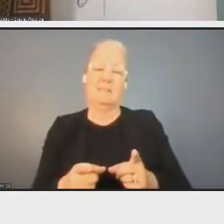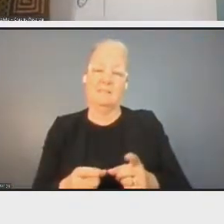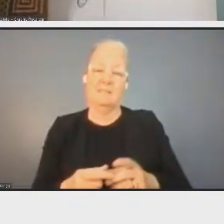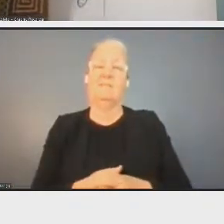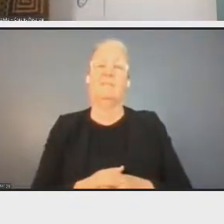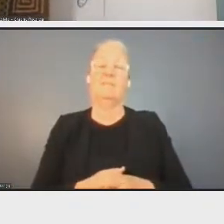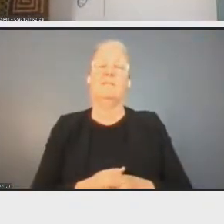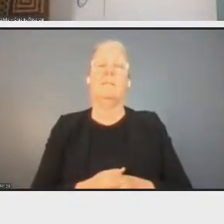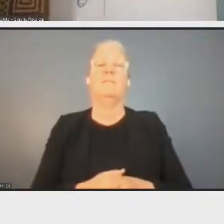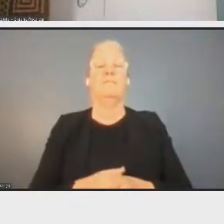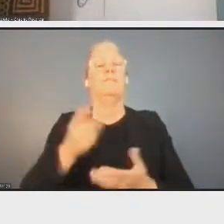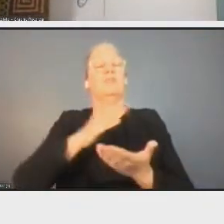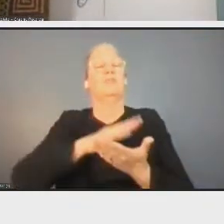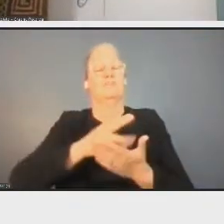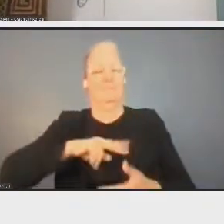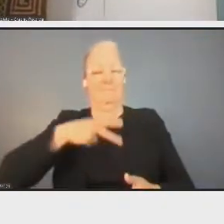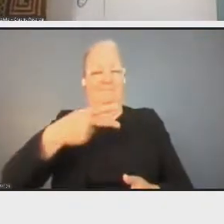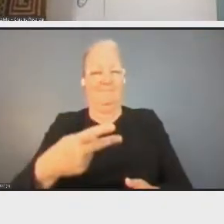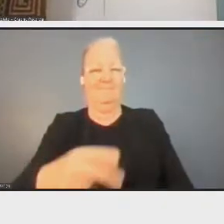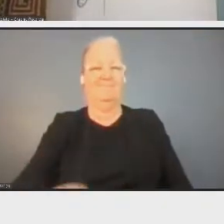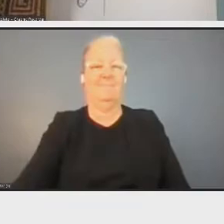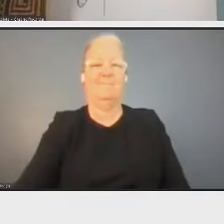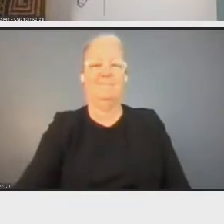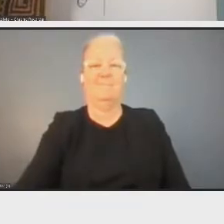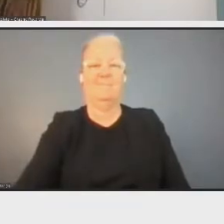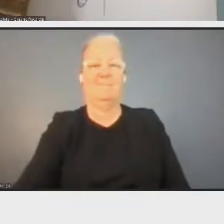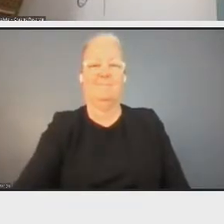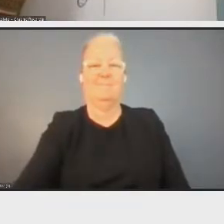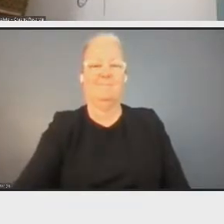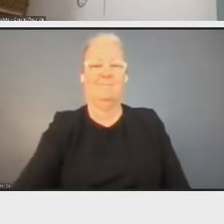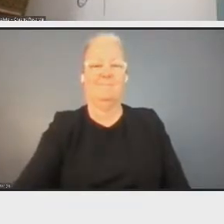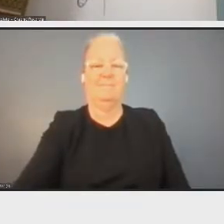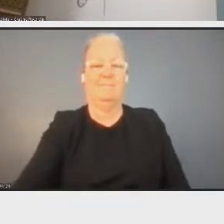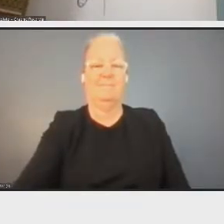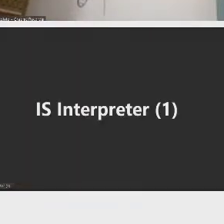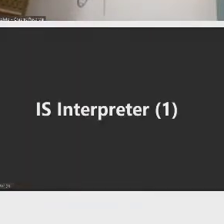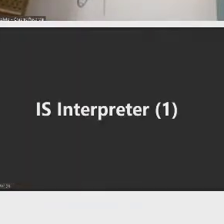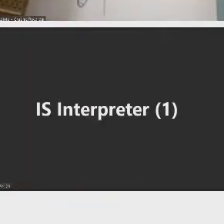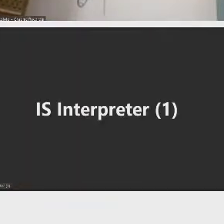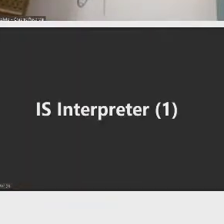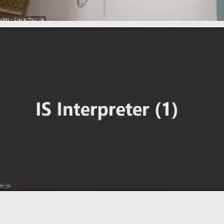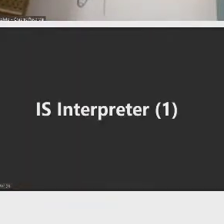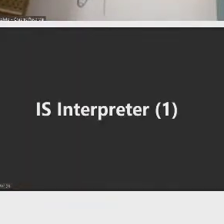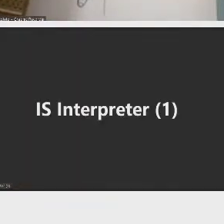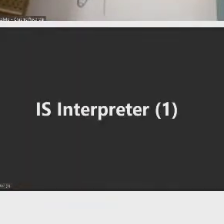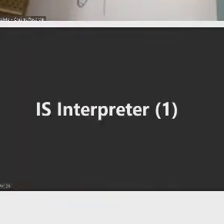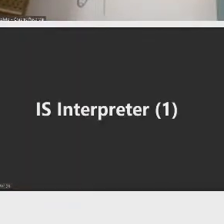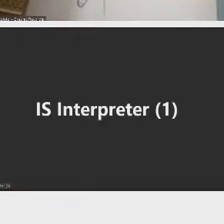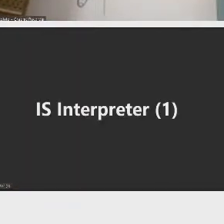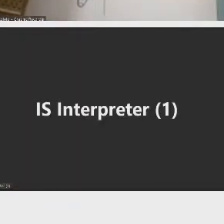especially when it comes to biodiversity. That's why I want to close my remarks